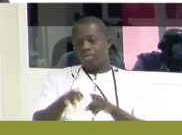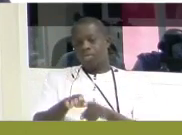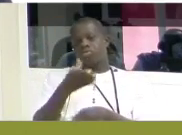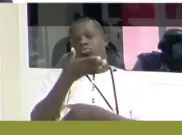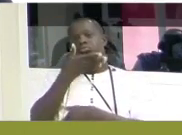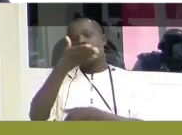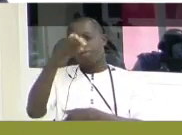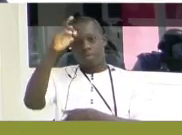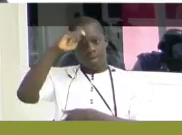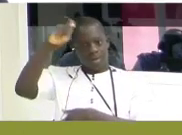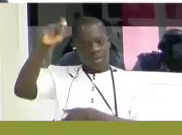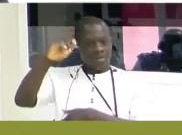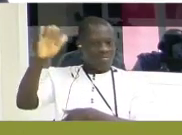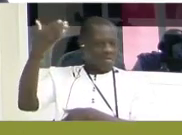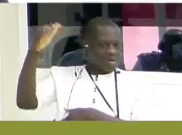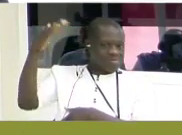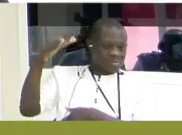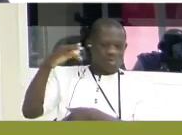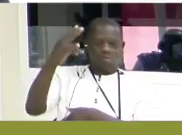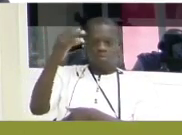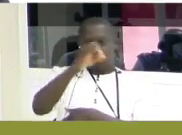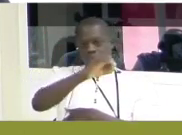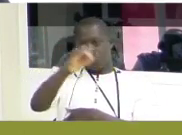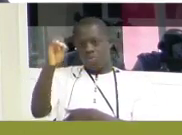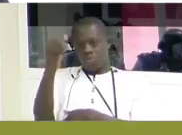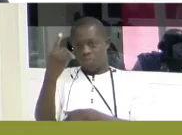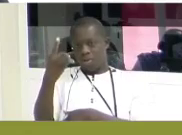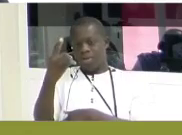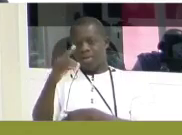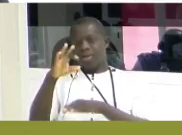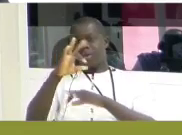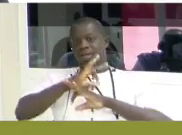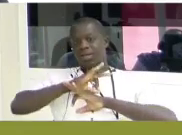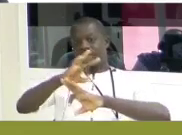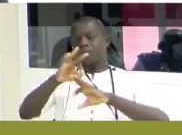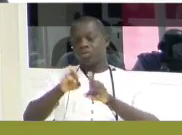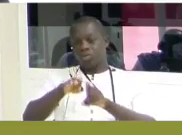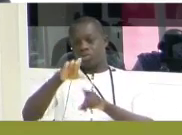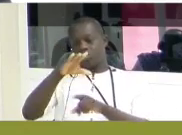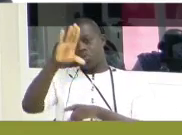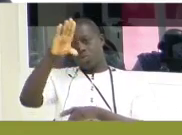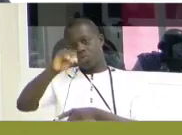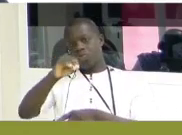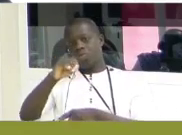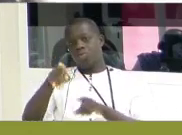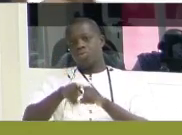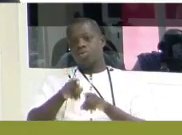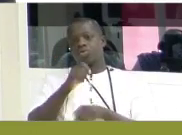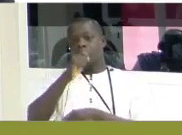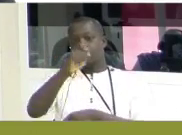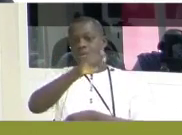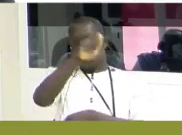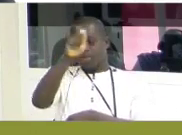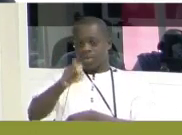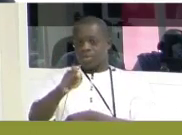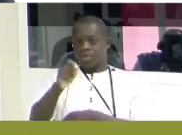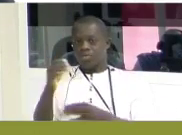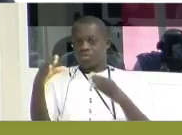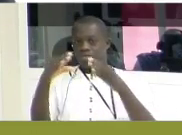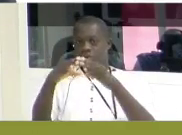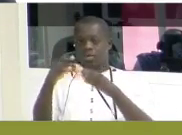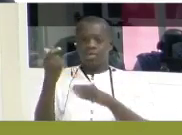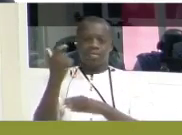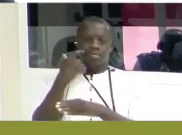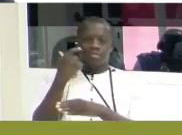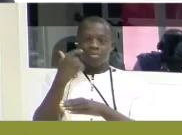graduate way back in 2001, with passion to become a journalist, I joined the Daily Observer straight from high school.